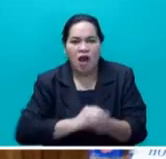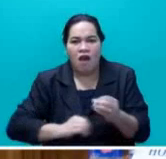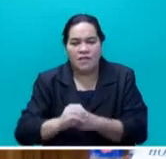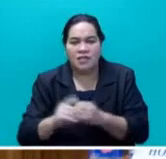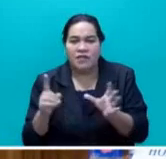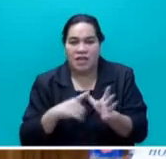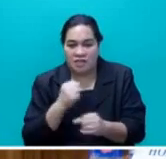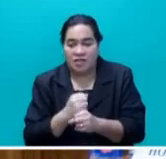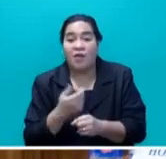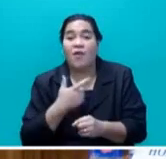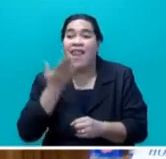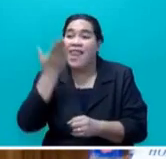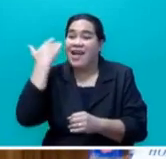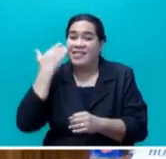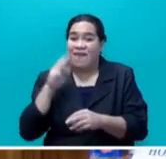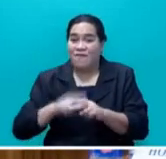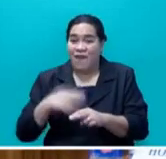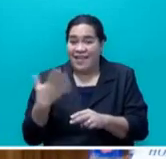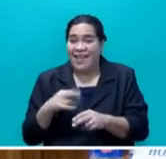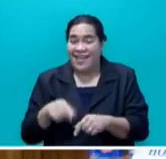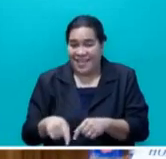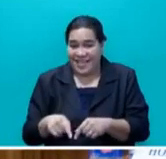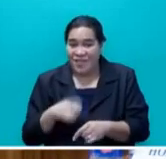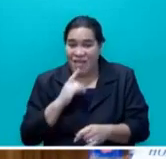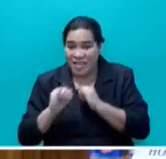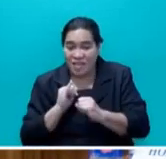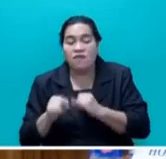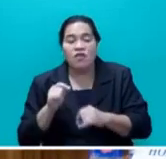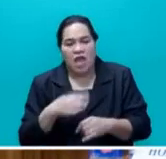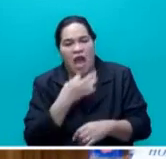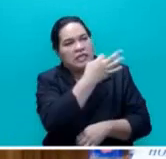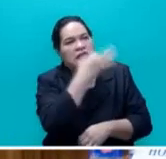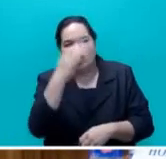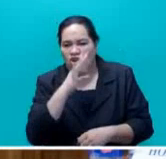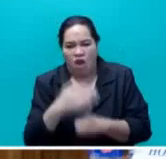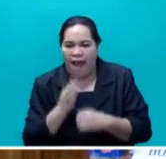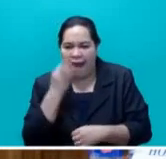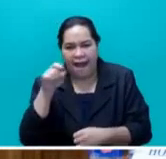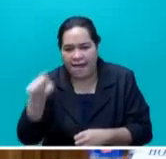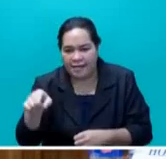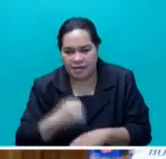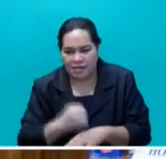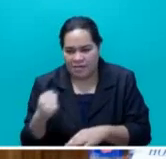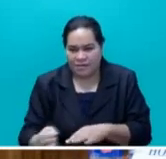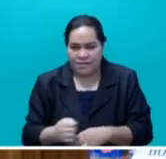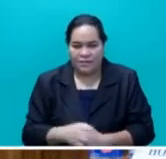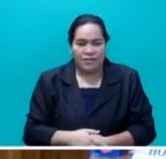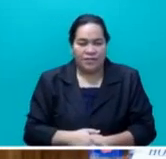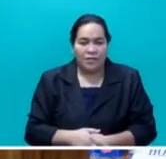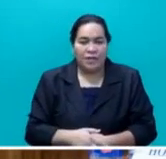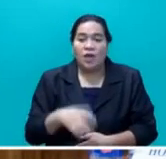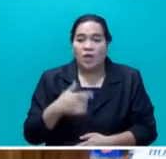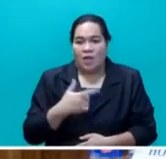his media statement last Friday. And in my response today, Mr. Speaker, despite the not very clever footwork we've just heard,